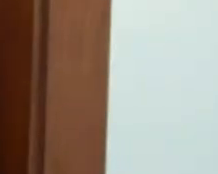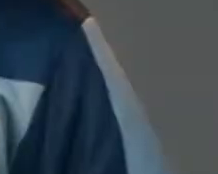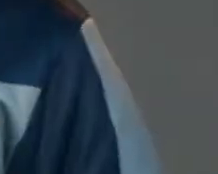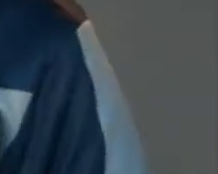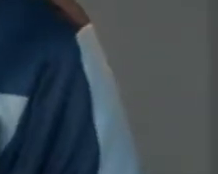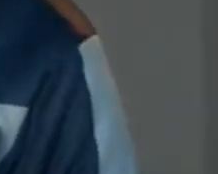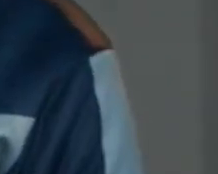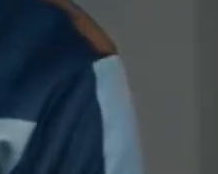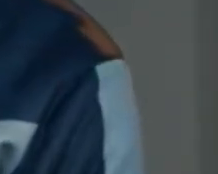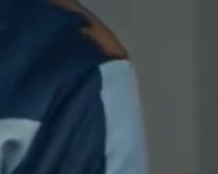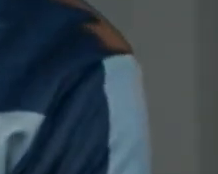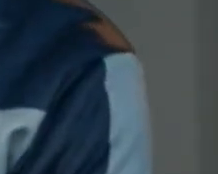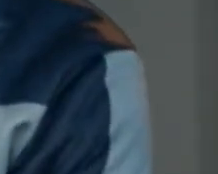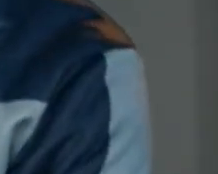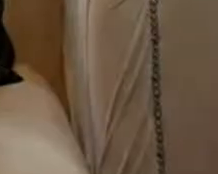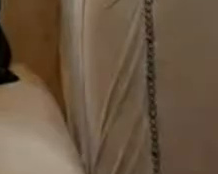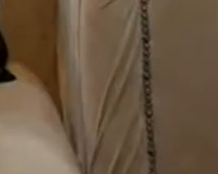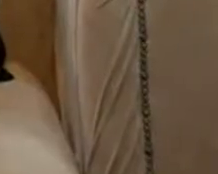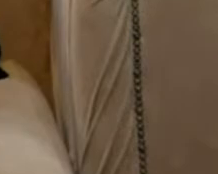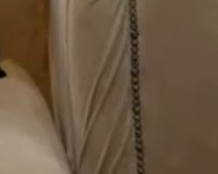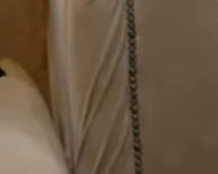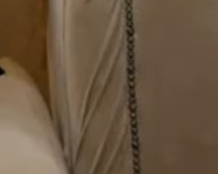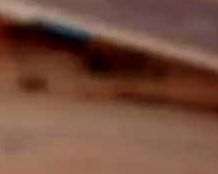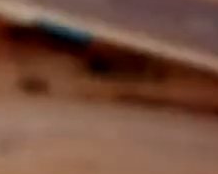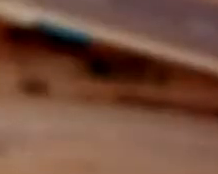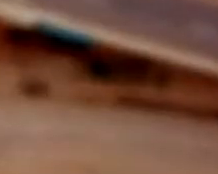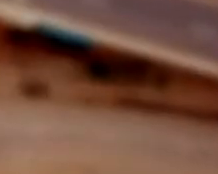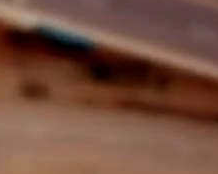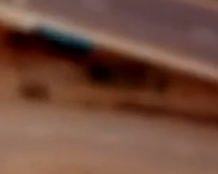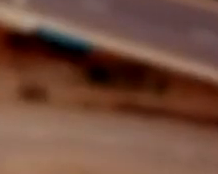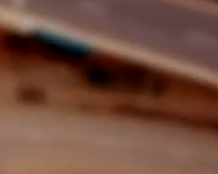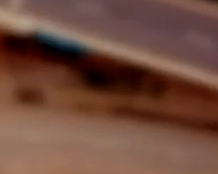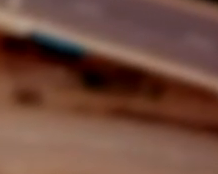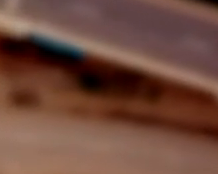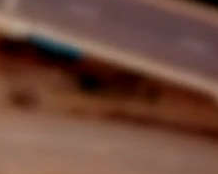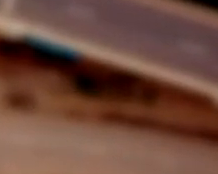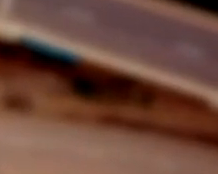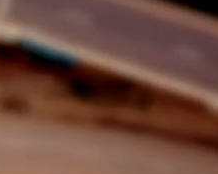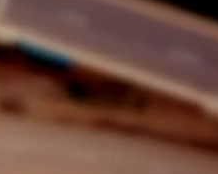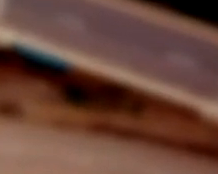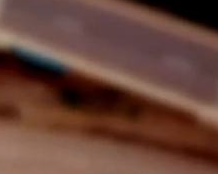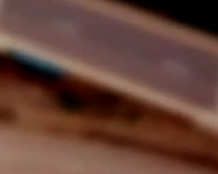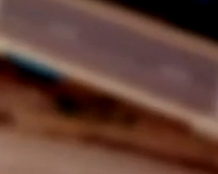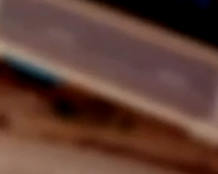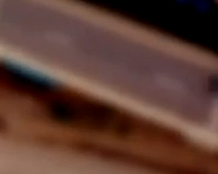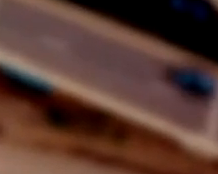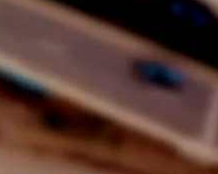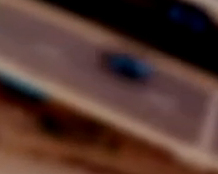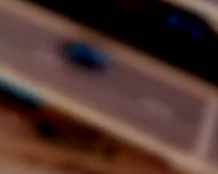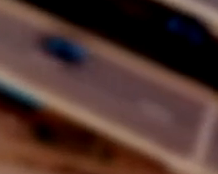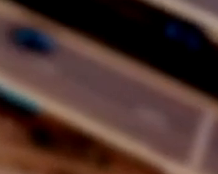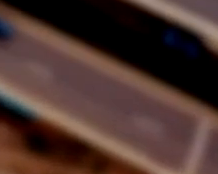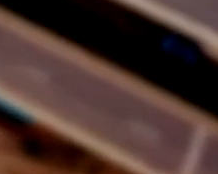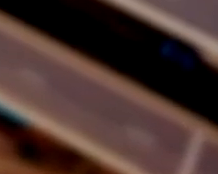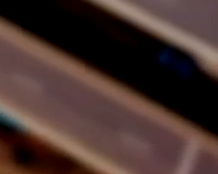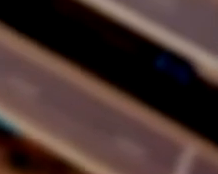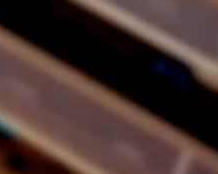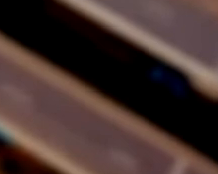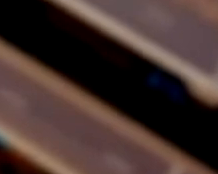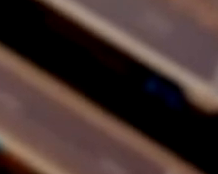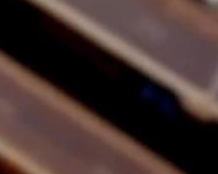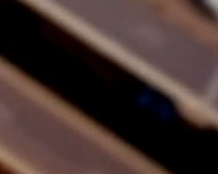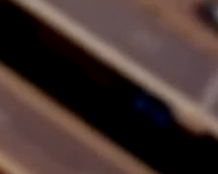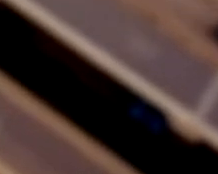Hi. Squeeze barabara ninywe. Kenya Roads Board is committed to ensure an efficient road network